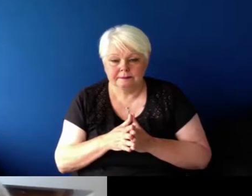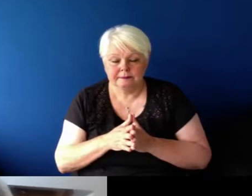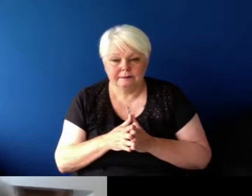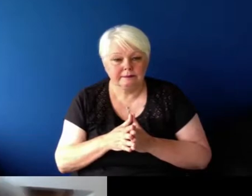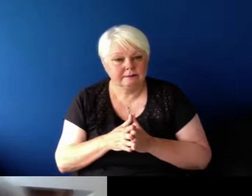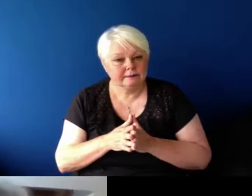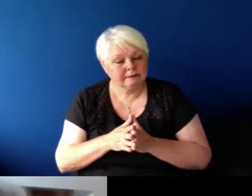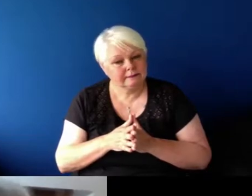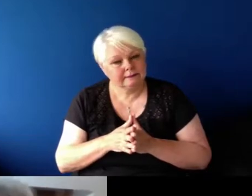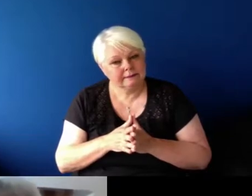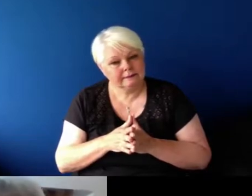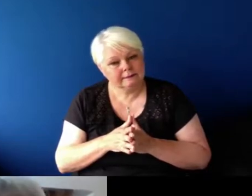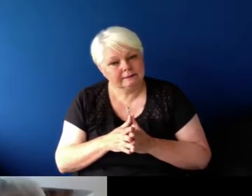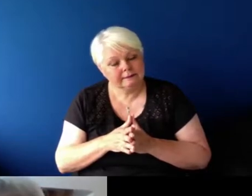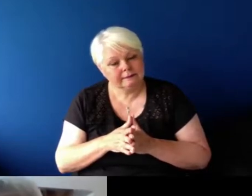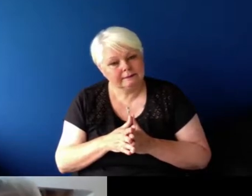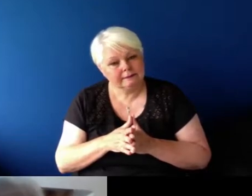and in ways that are